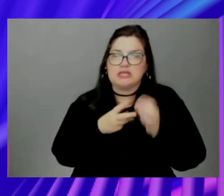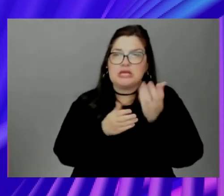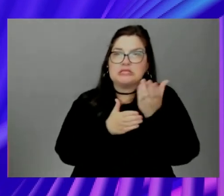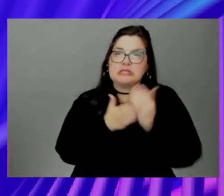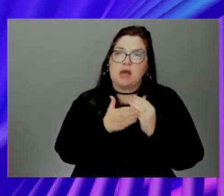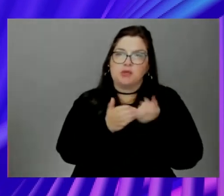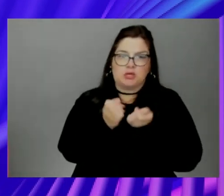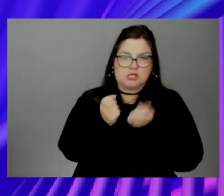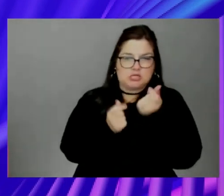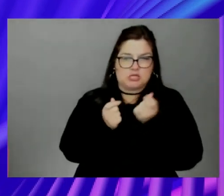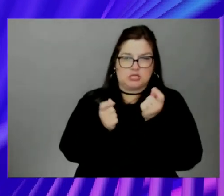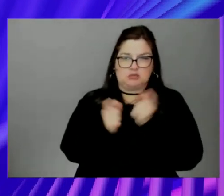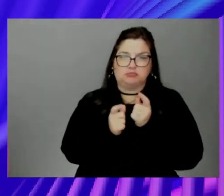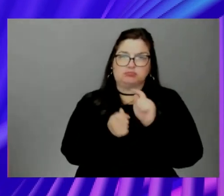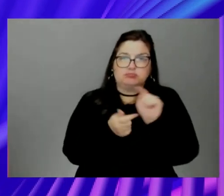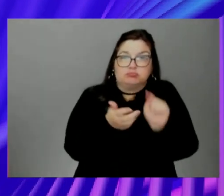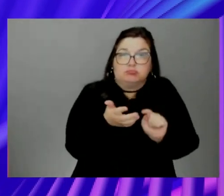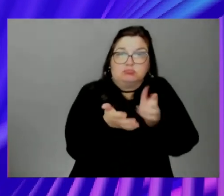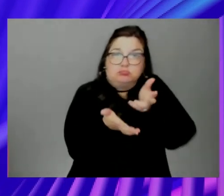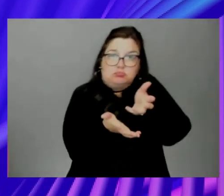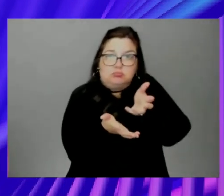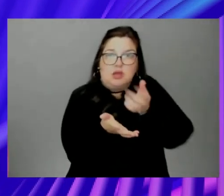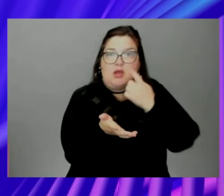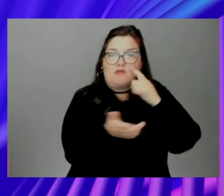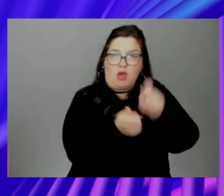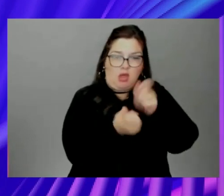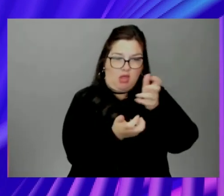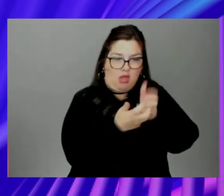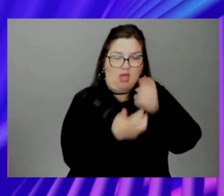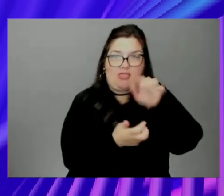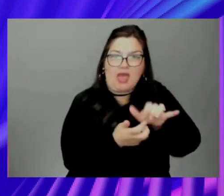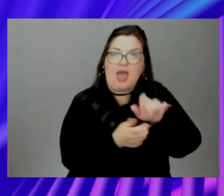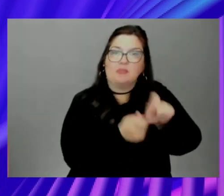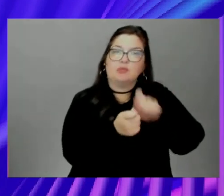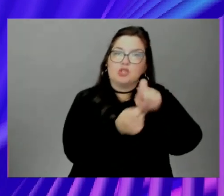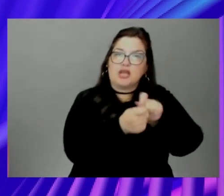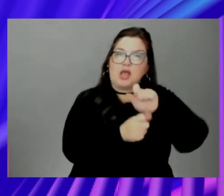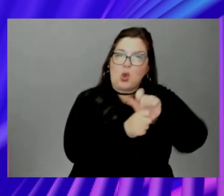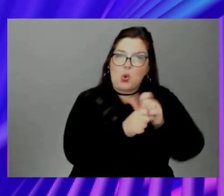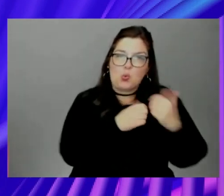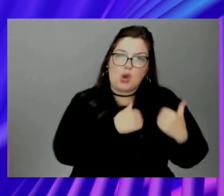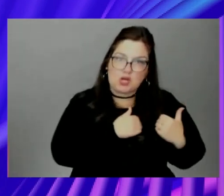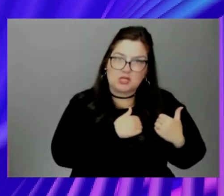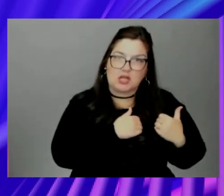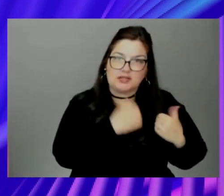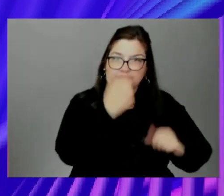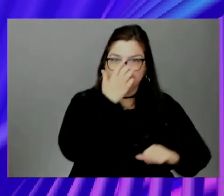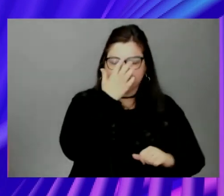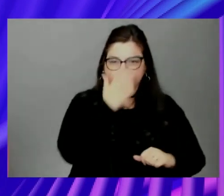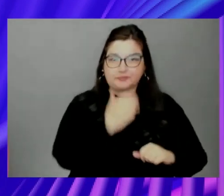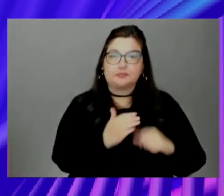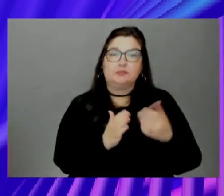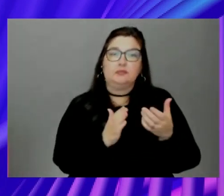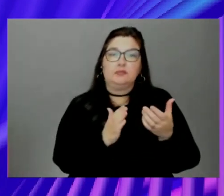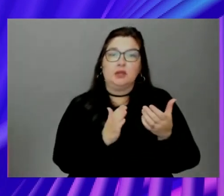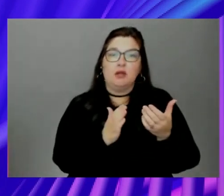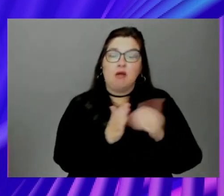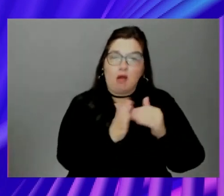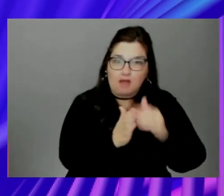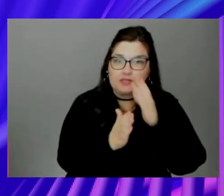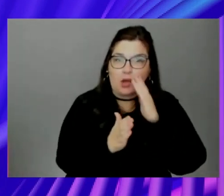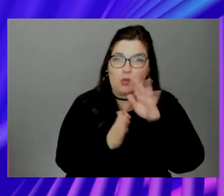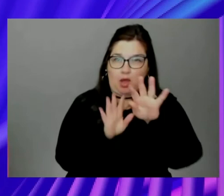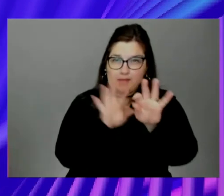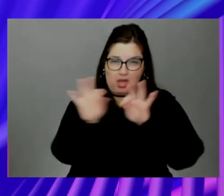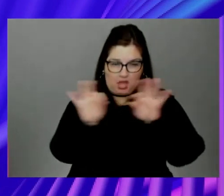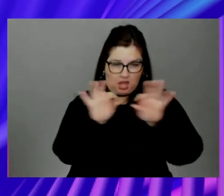only give them those that were curated for that particular workload. Other times you're going to pull that, that parameter from an external source, so